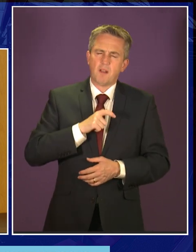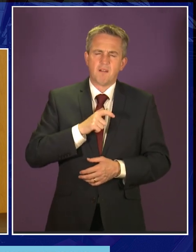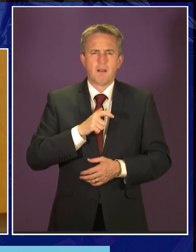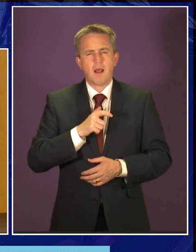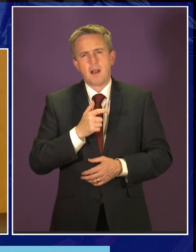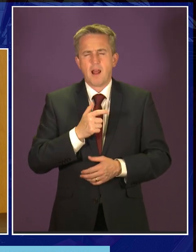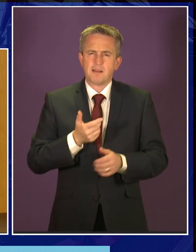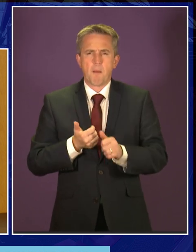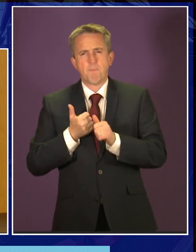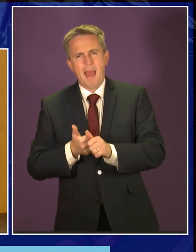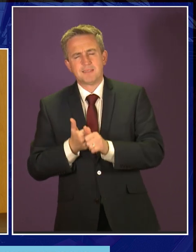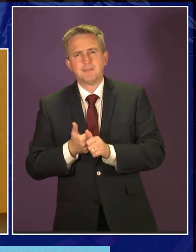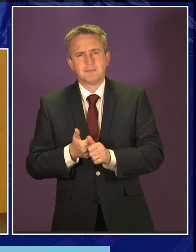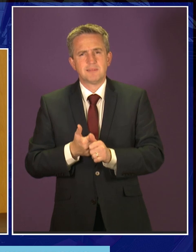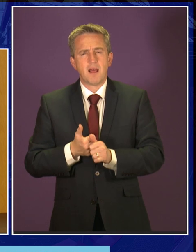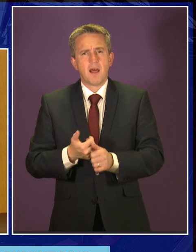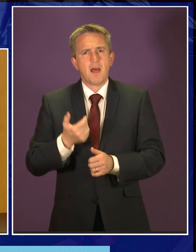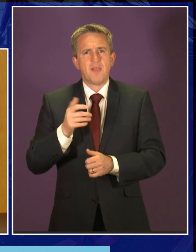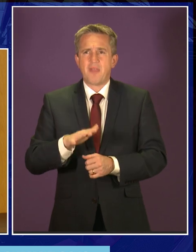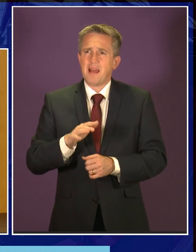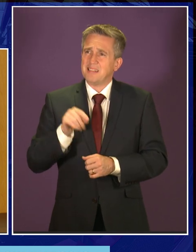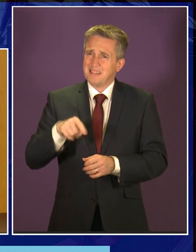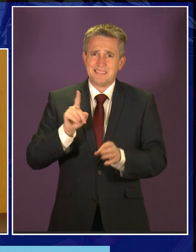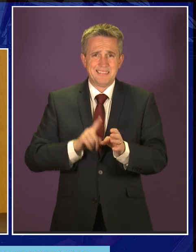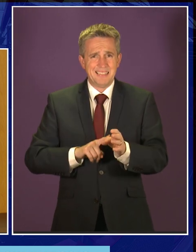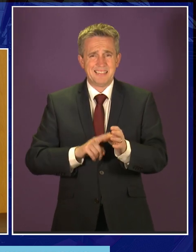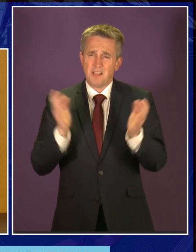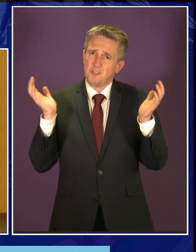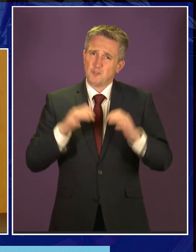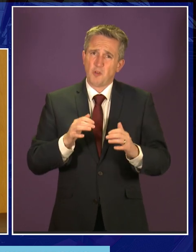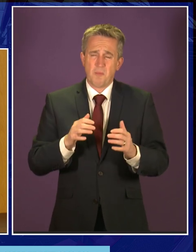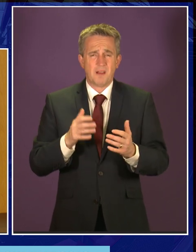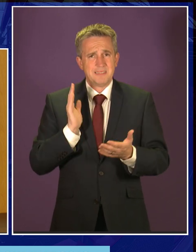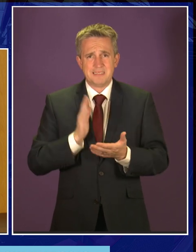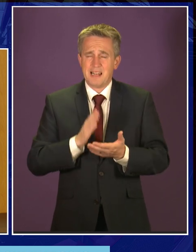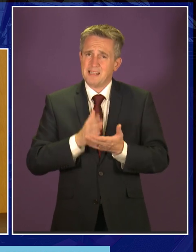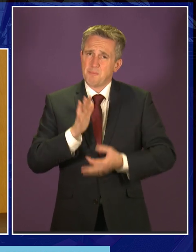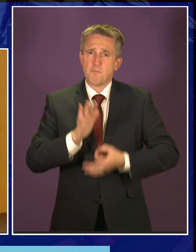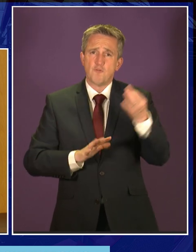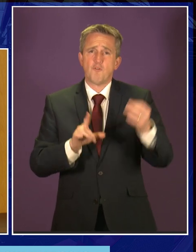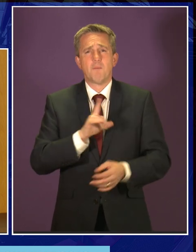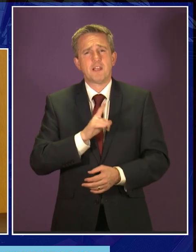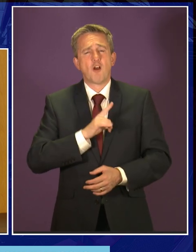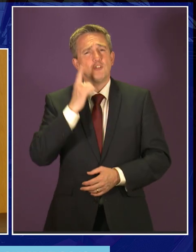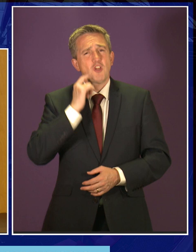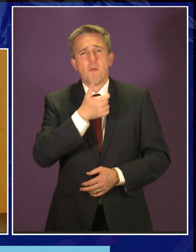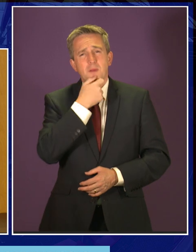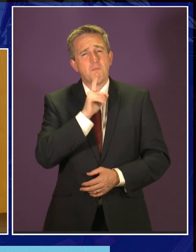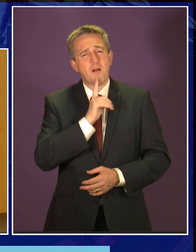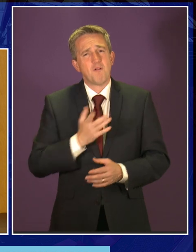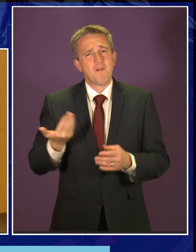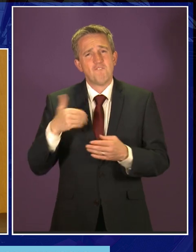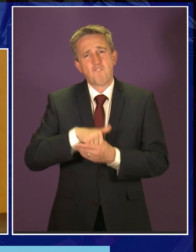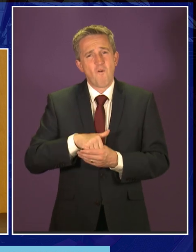biasedly say, the variety, organisation and structure of this year's summit has been vastly improved by involving young people. And this